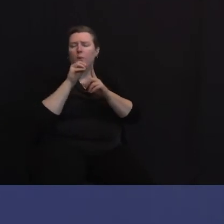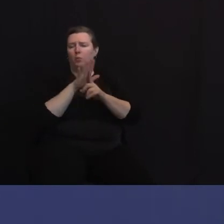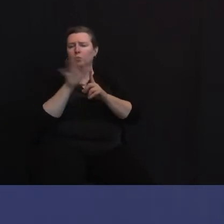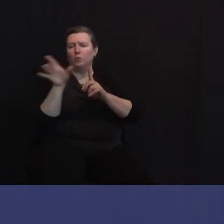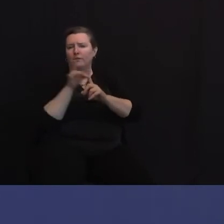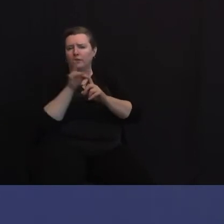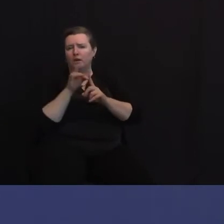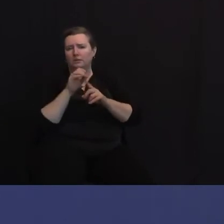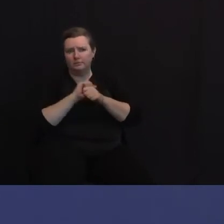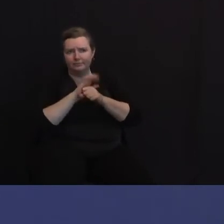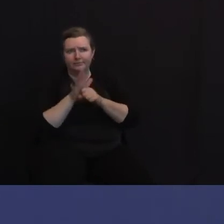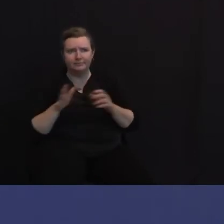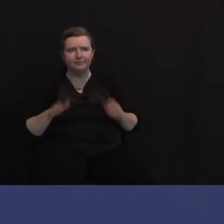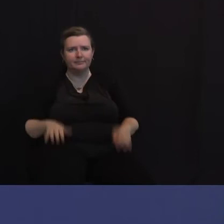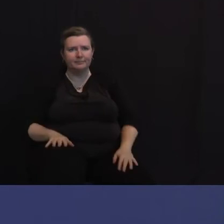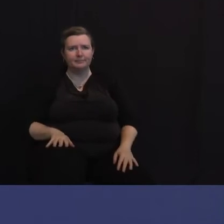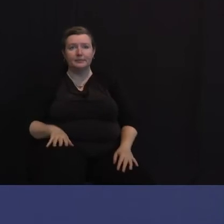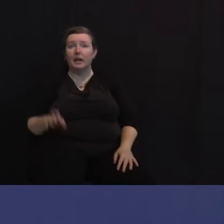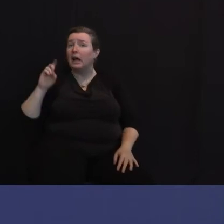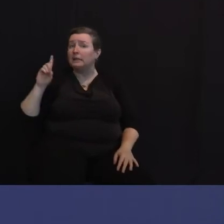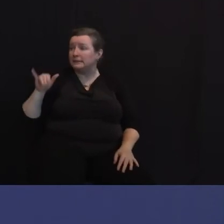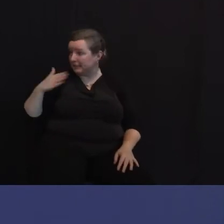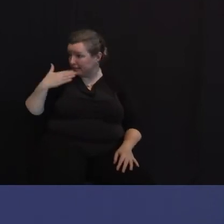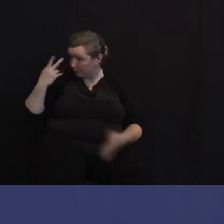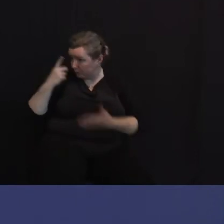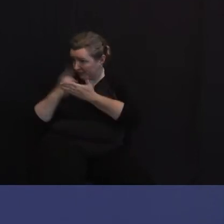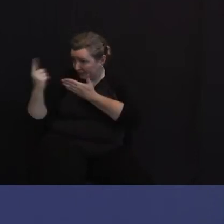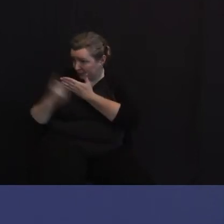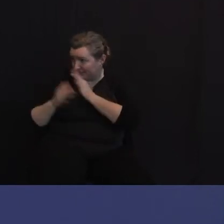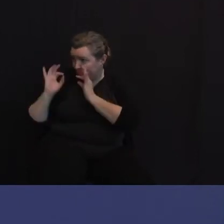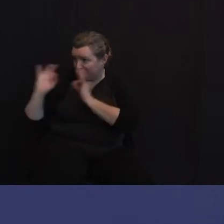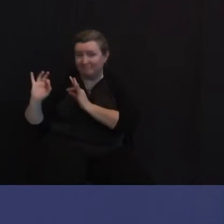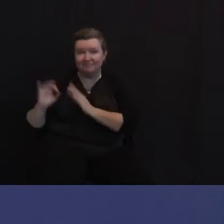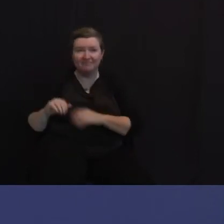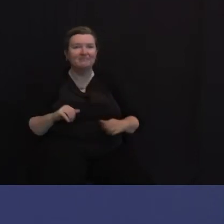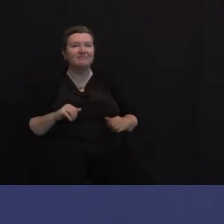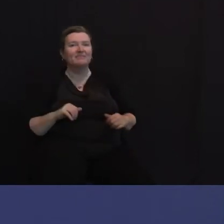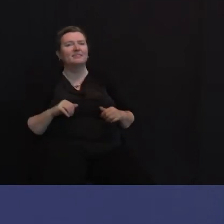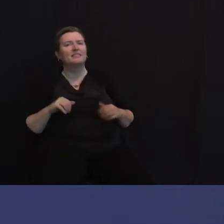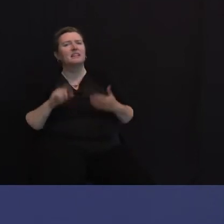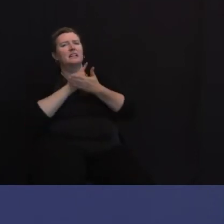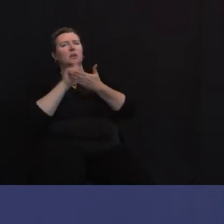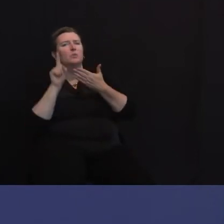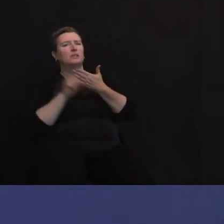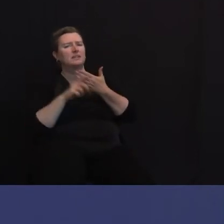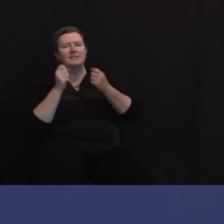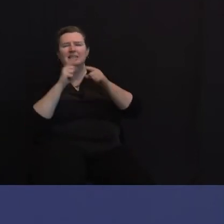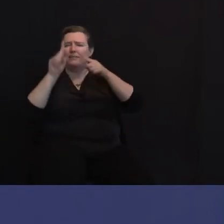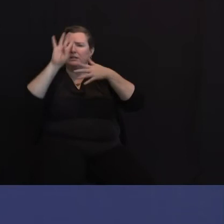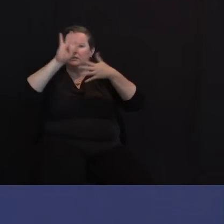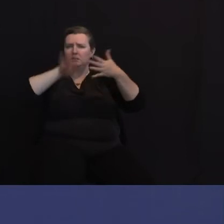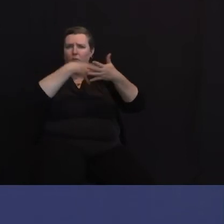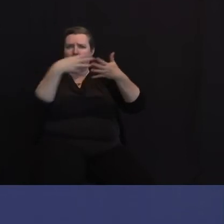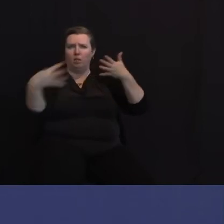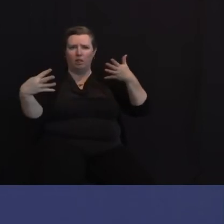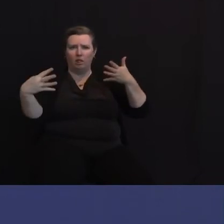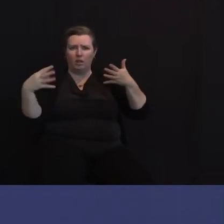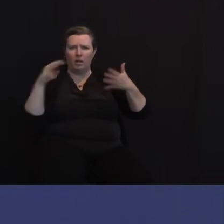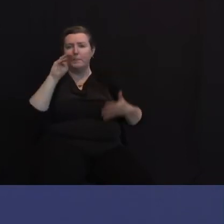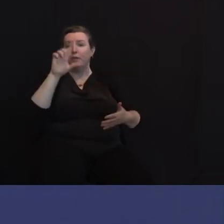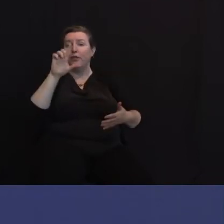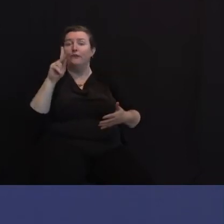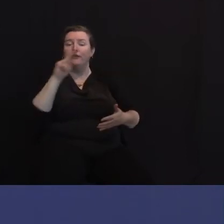willing, next week. We may be a little bit of a different schedule next week because we got Martin Luther King Day on Monday. So I believe I can break